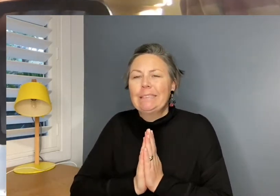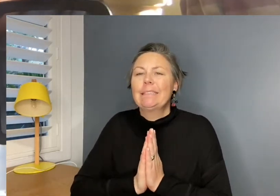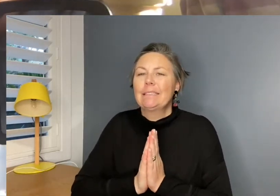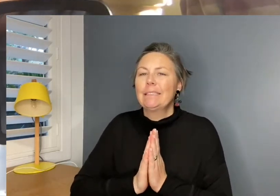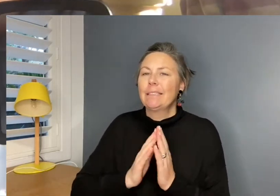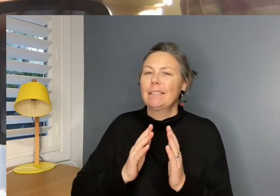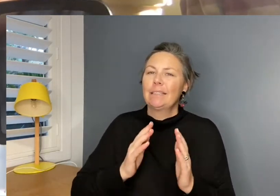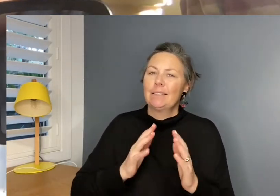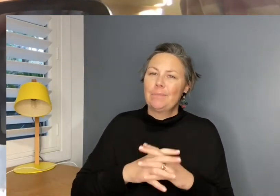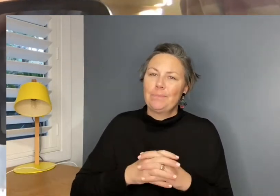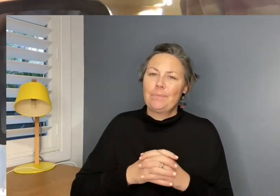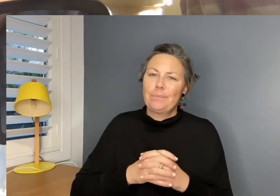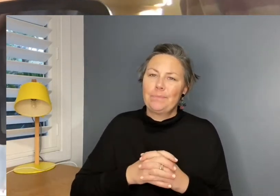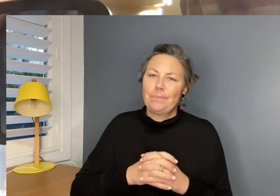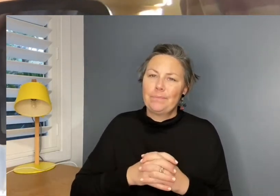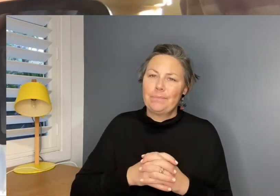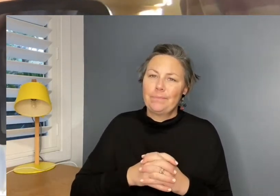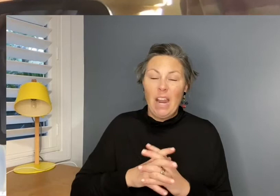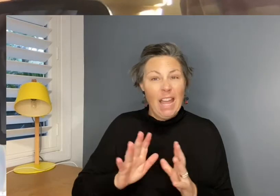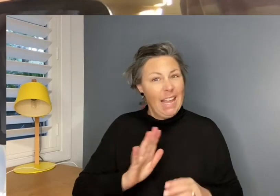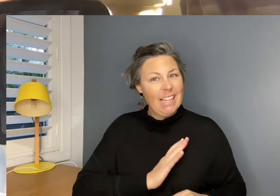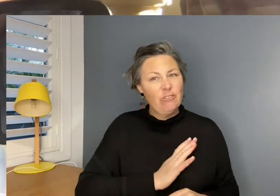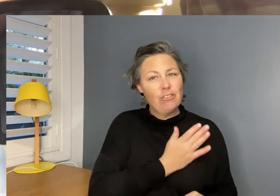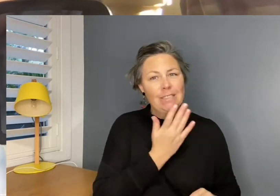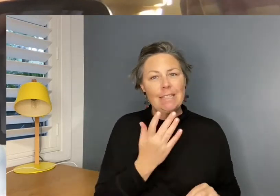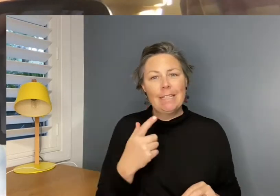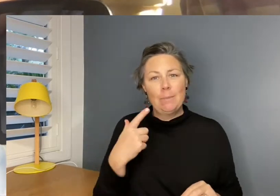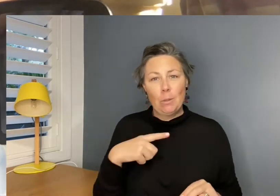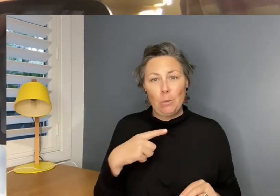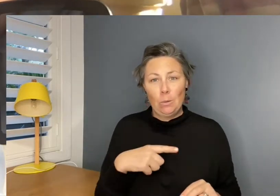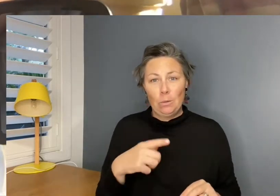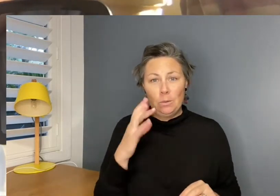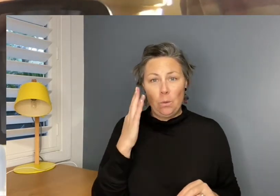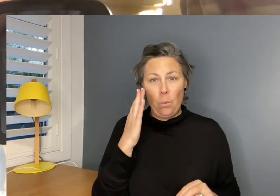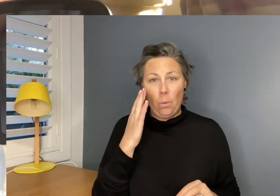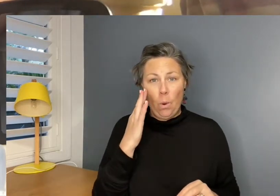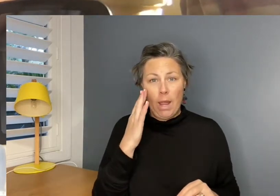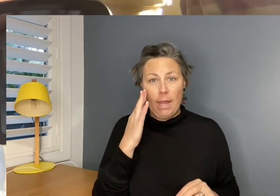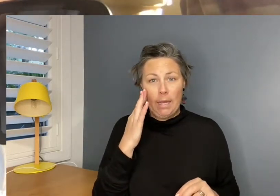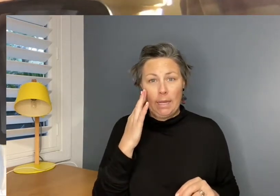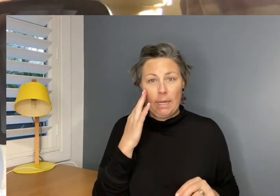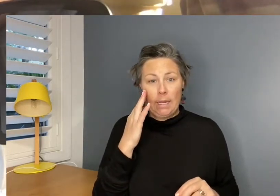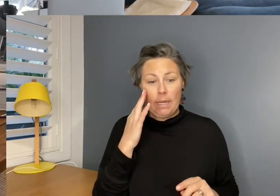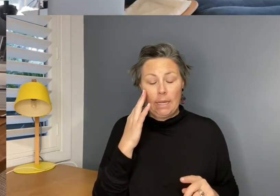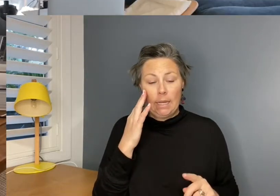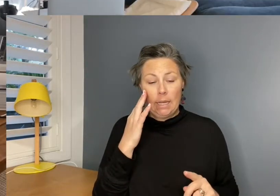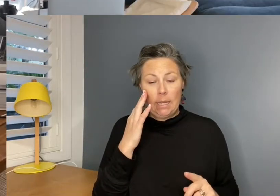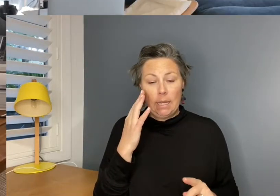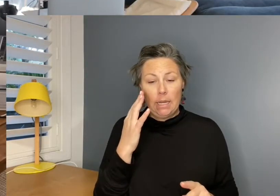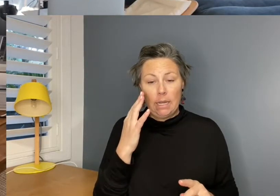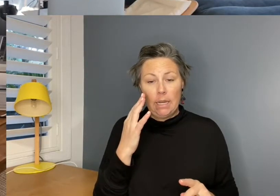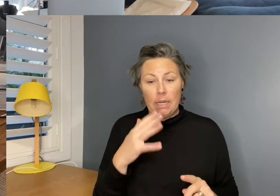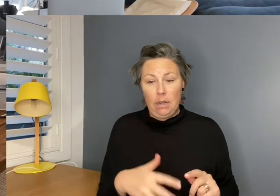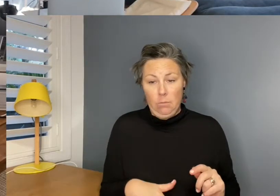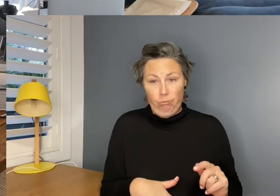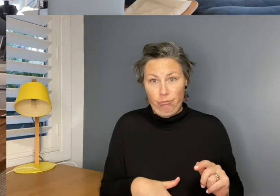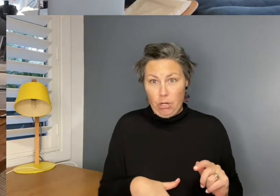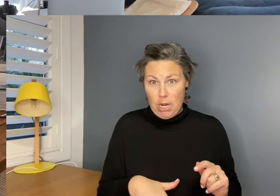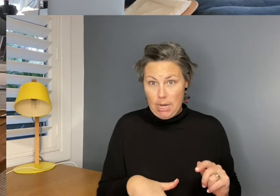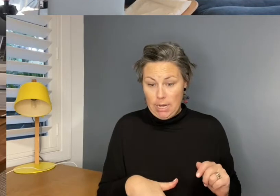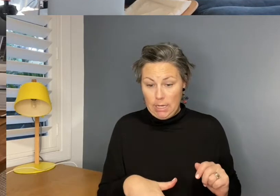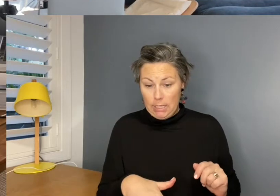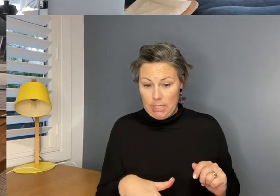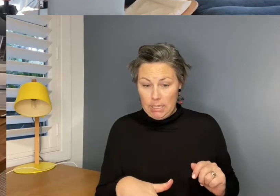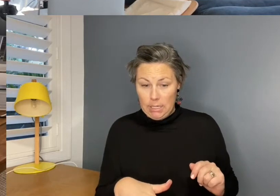desired for this birth. And it's really interesting because once you get to the gestation period